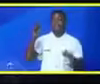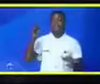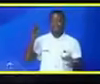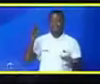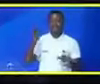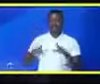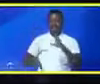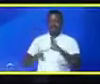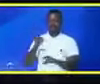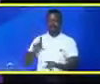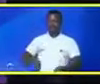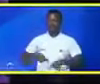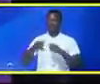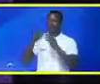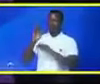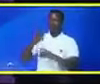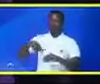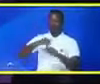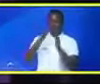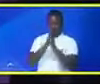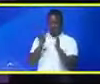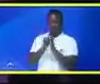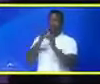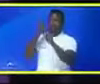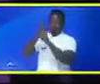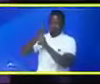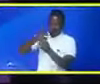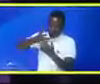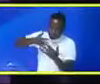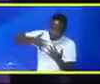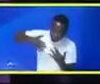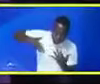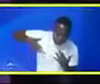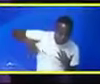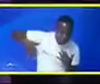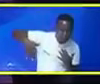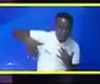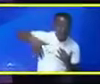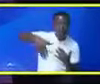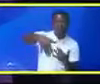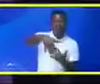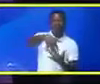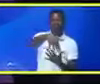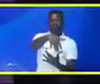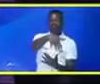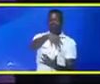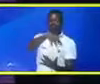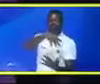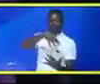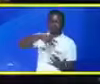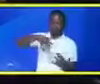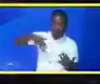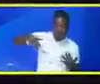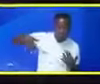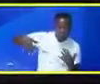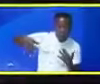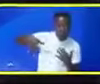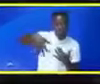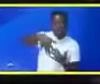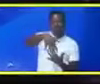Spirit of the Living God, we pray that you will move upon us. Move upon us so mightily